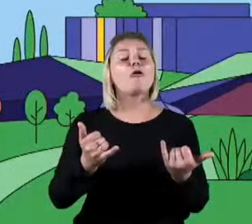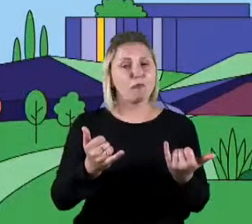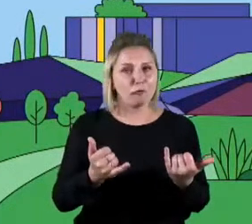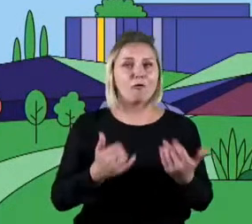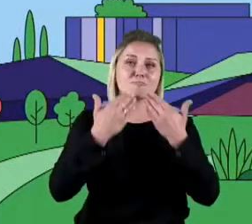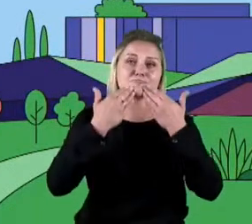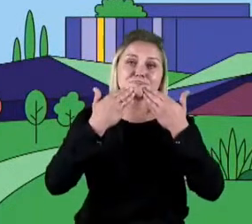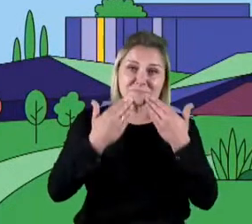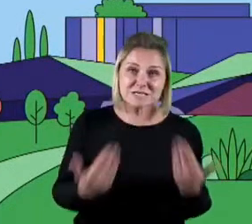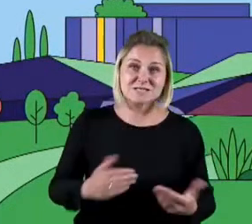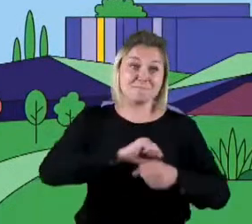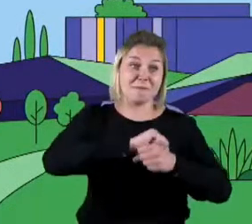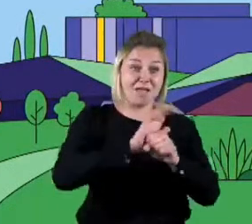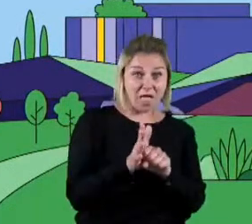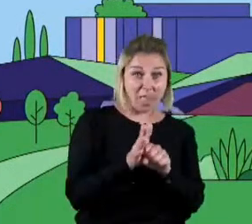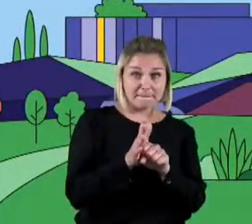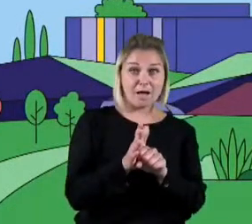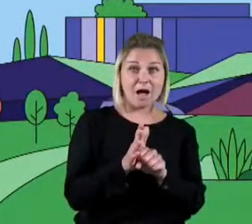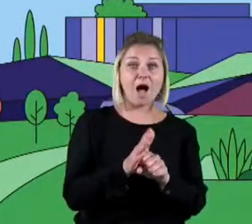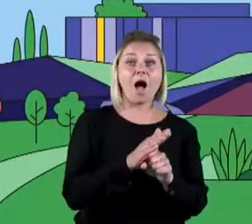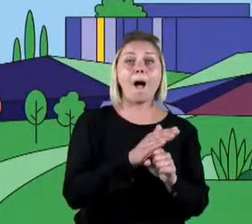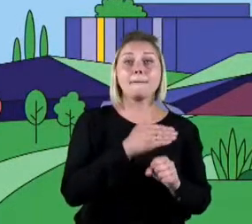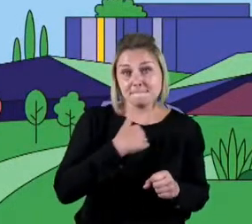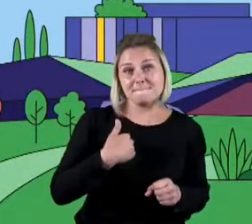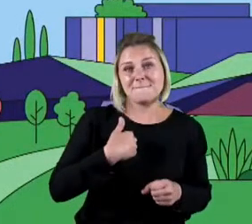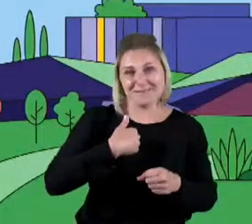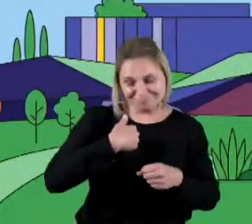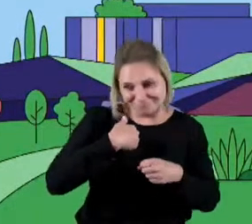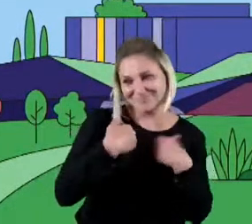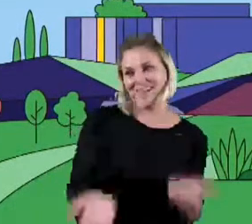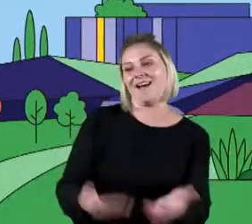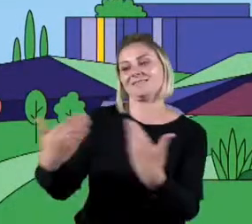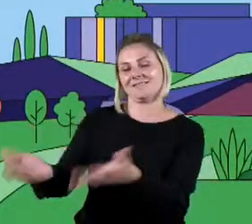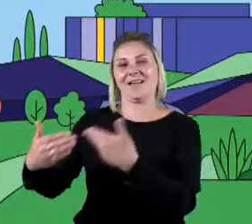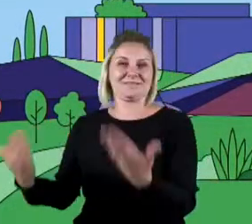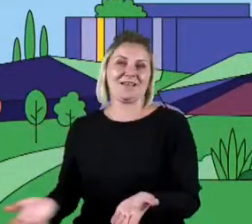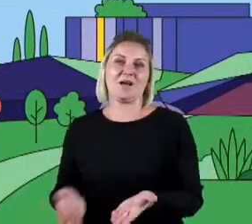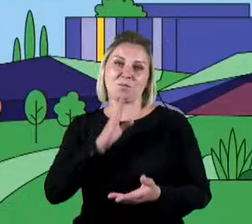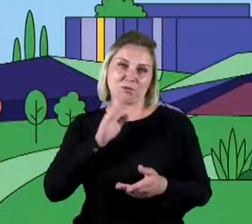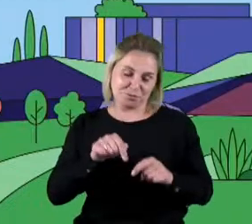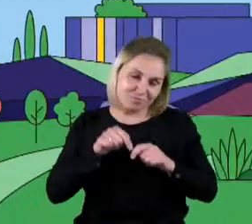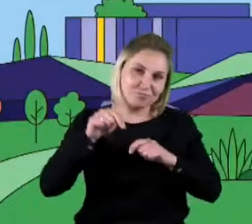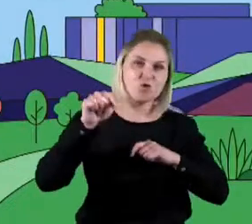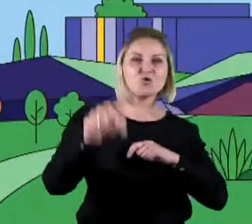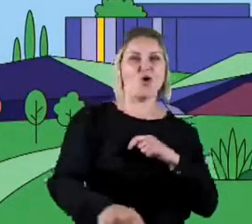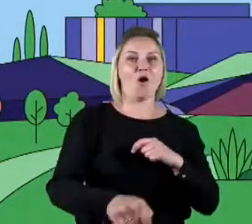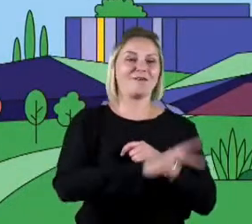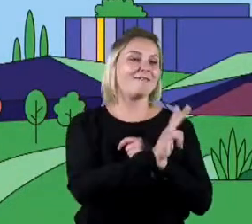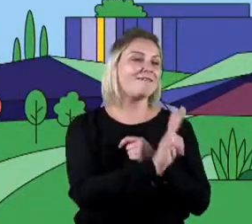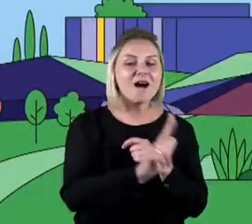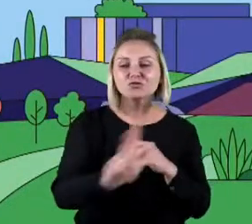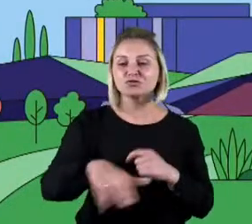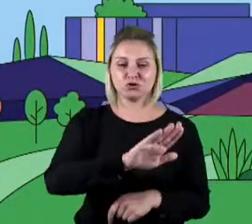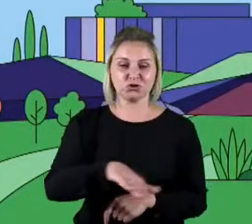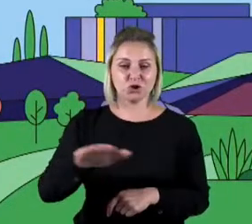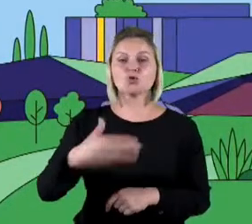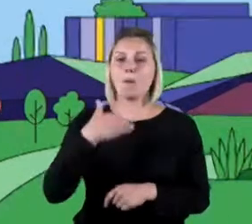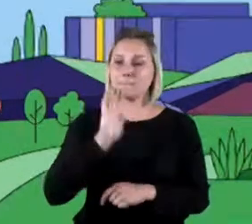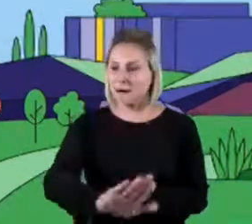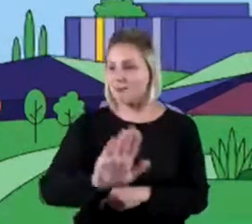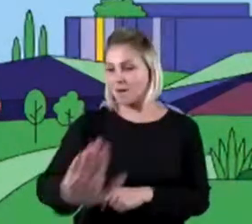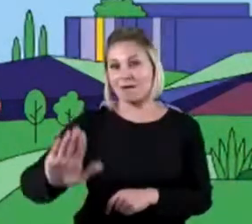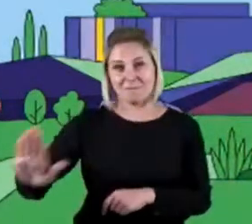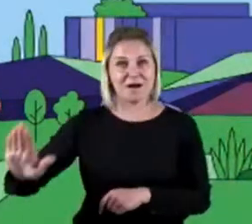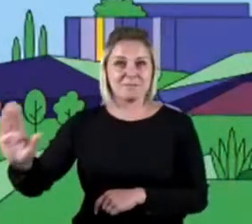make contact with the world. And thanks to the pandemic, we have done and taken a step forward. We have